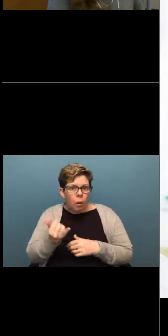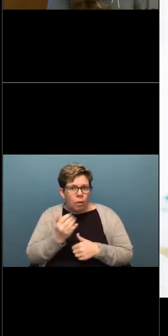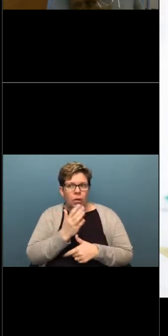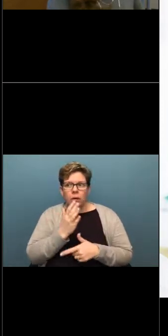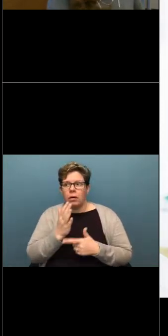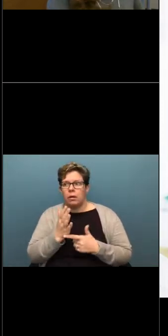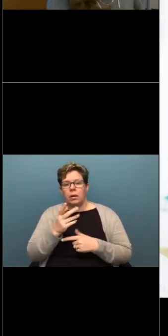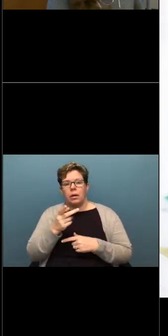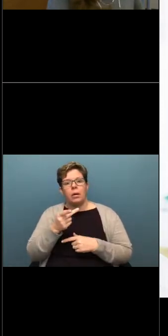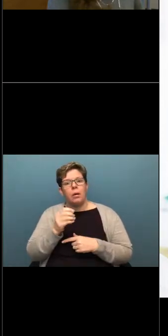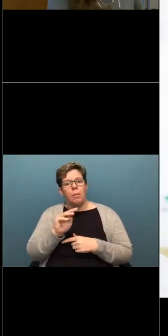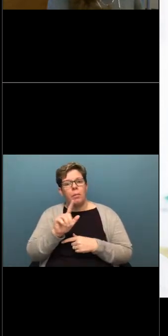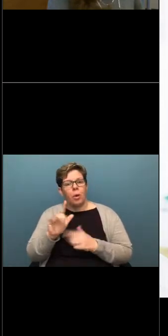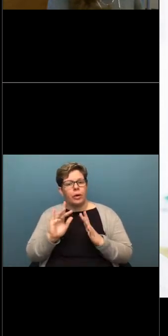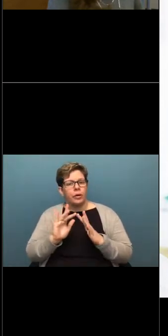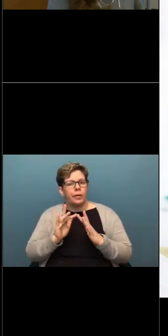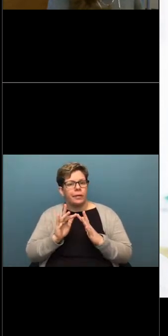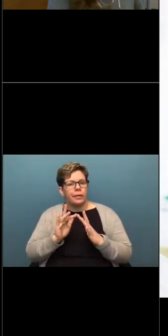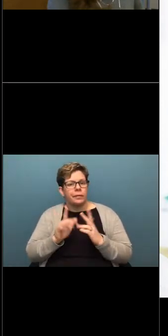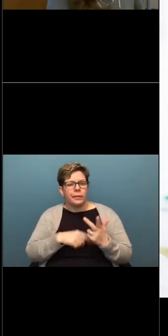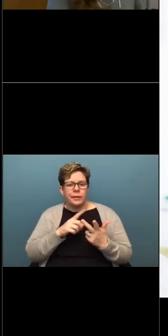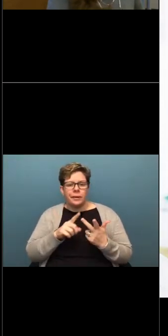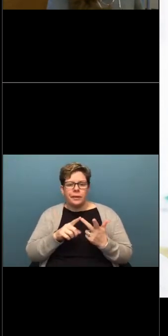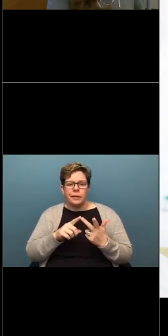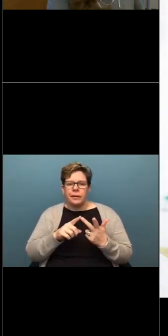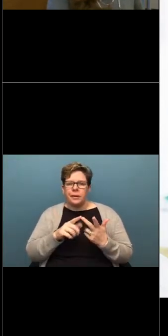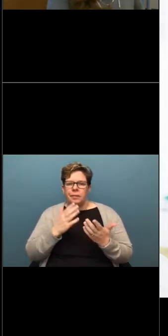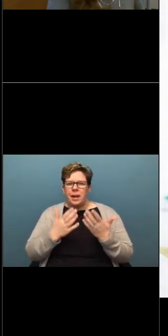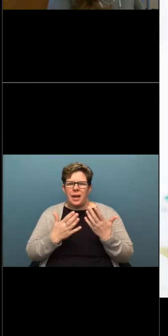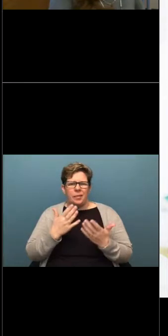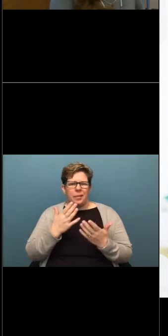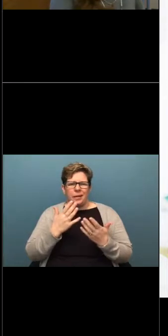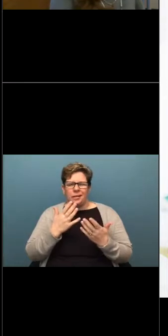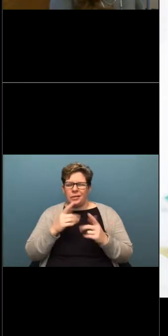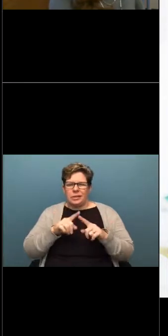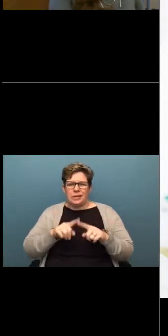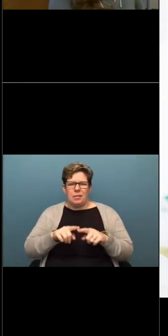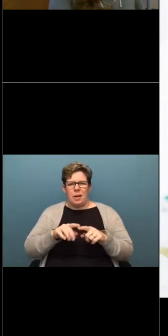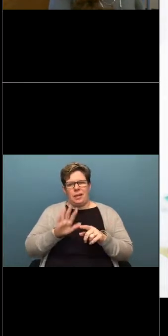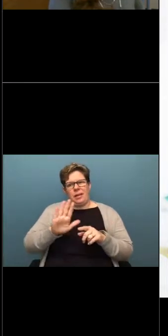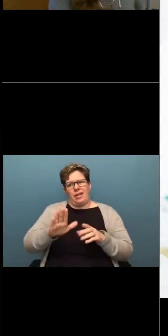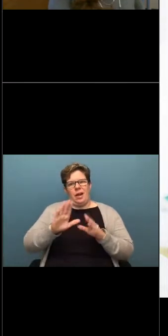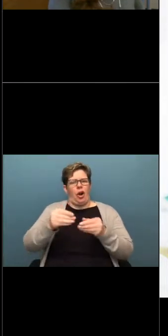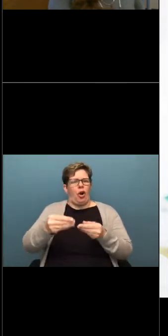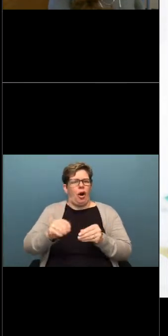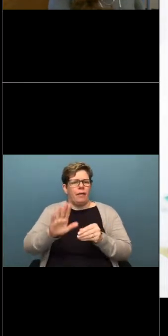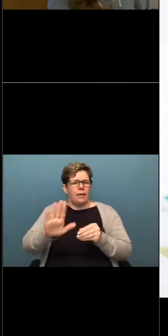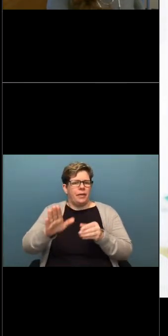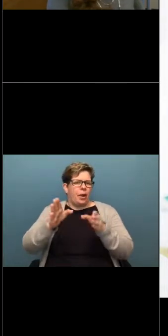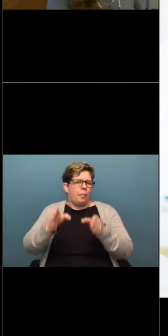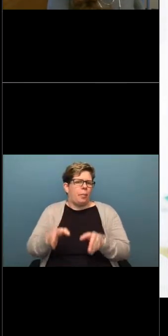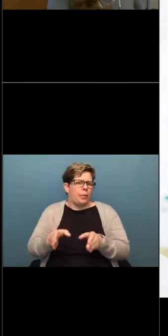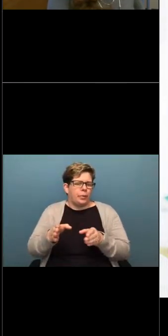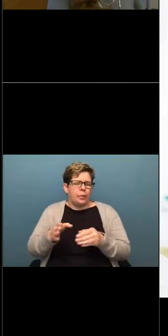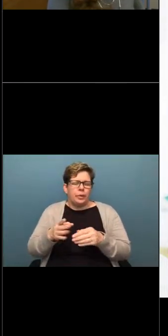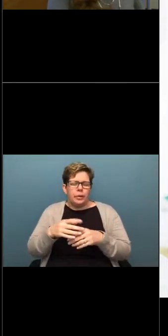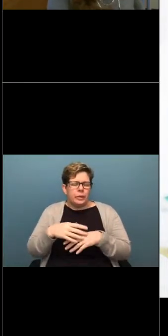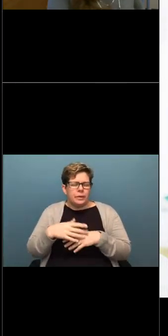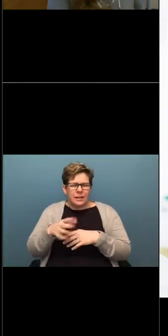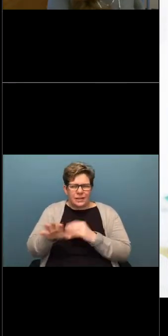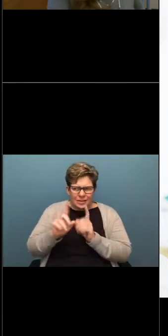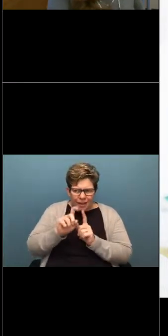patient portal is easy, quick communication. So just depending on the office or the provider, just finding